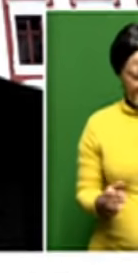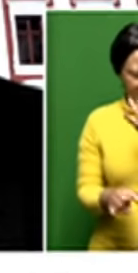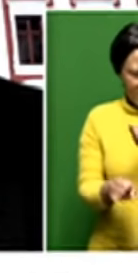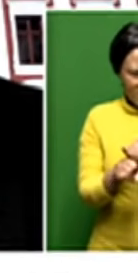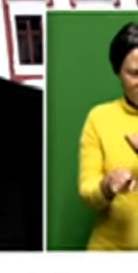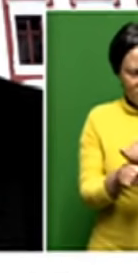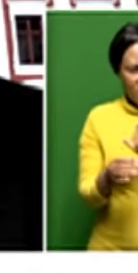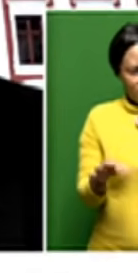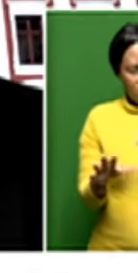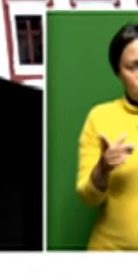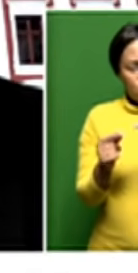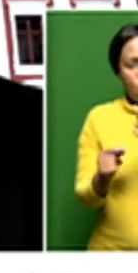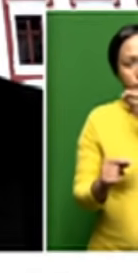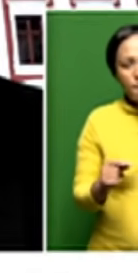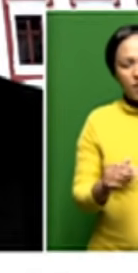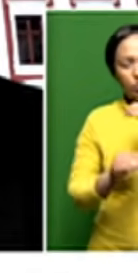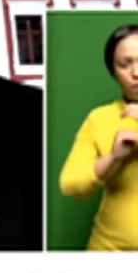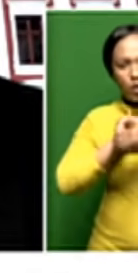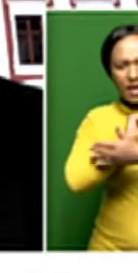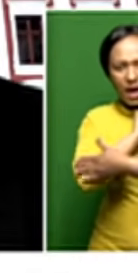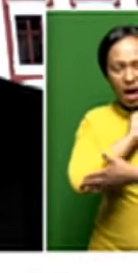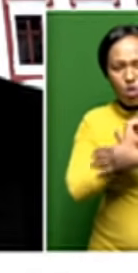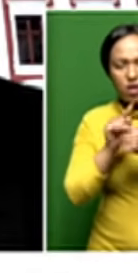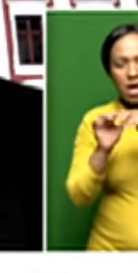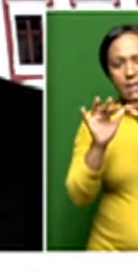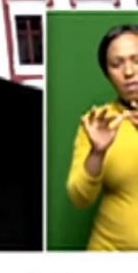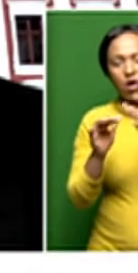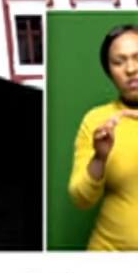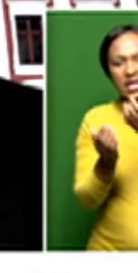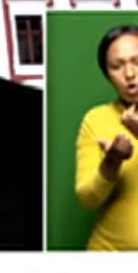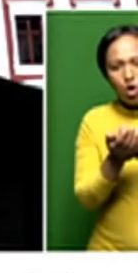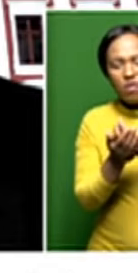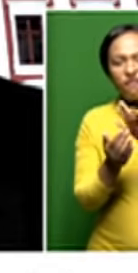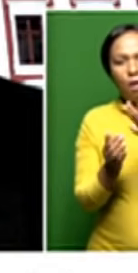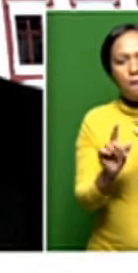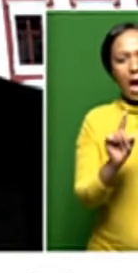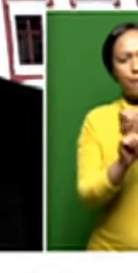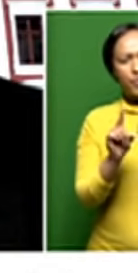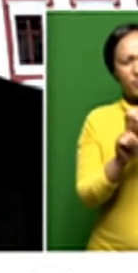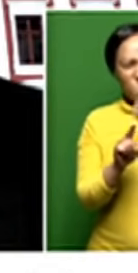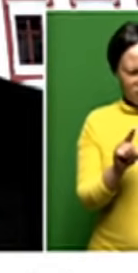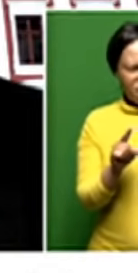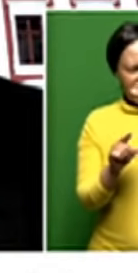honestly did its best in protecting the country, its citizens, and the economy from exploitation?